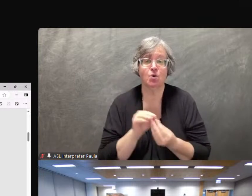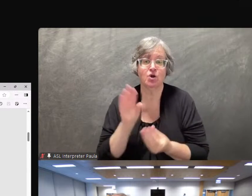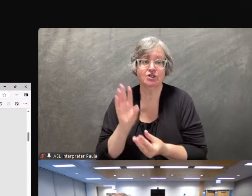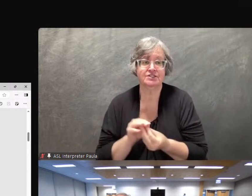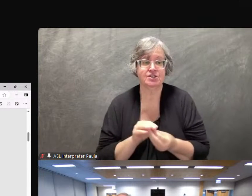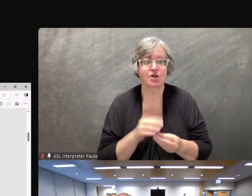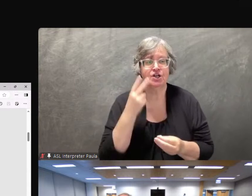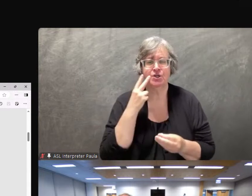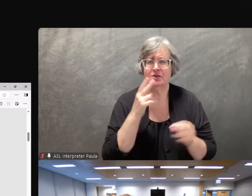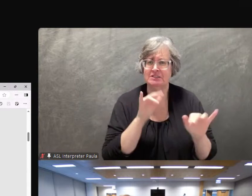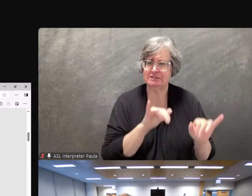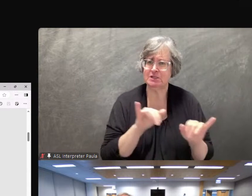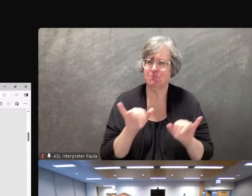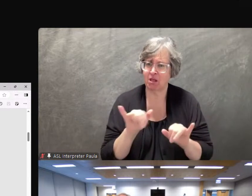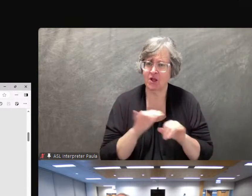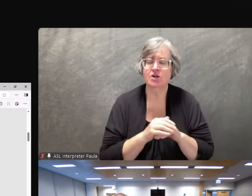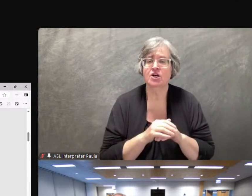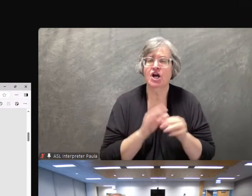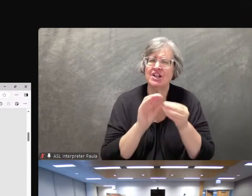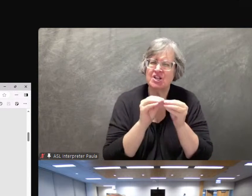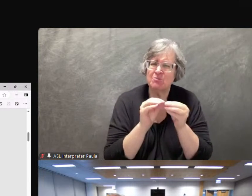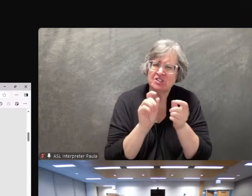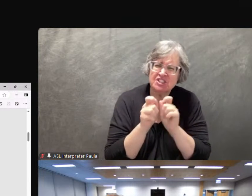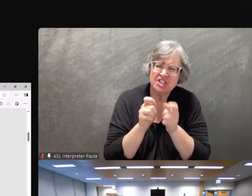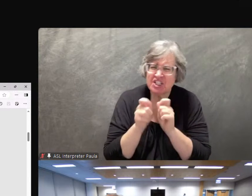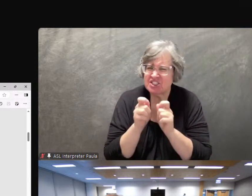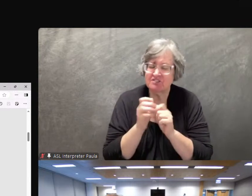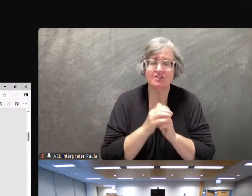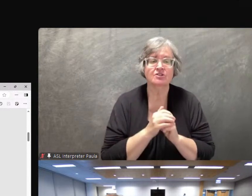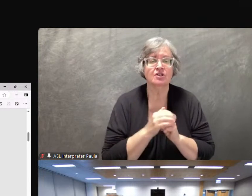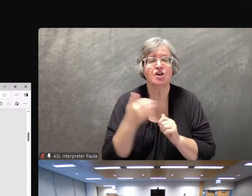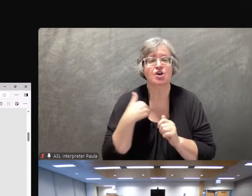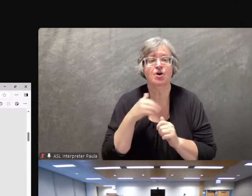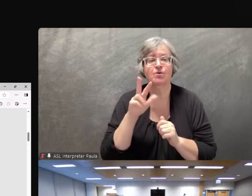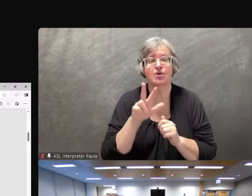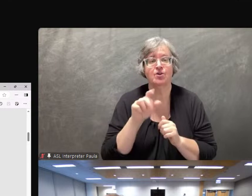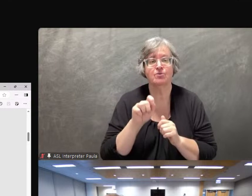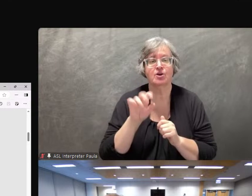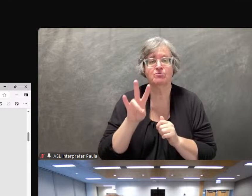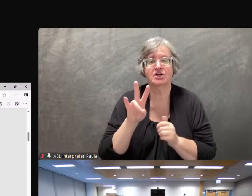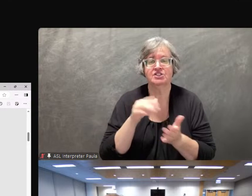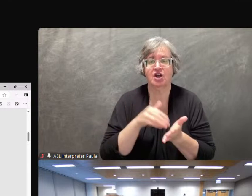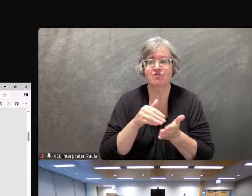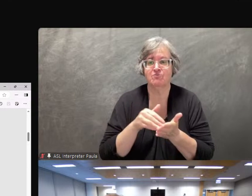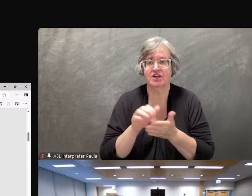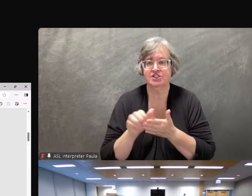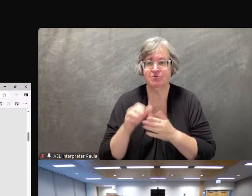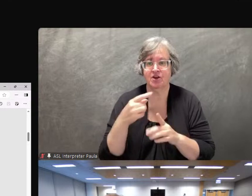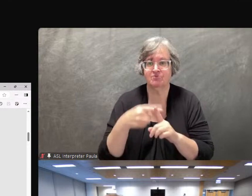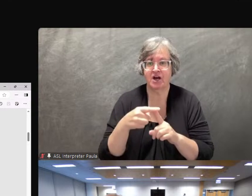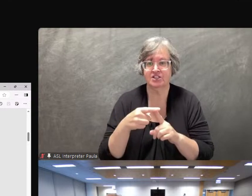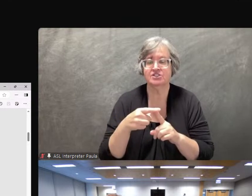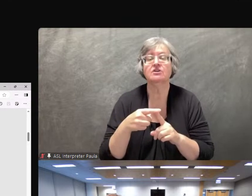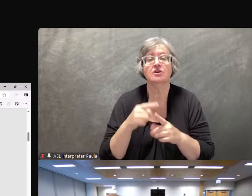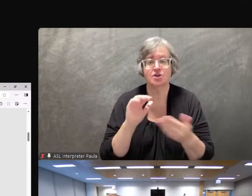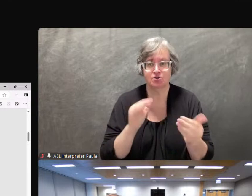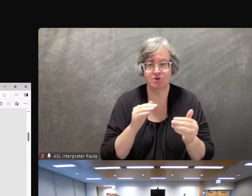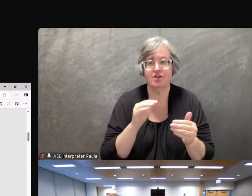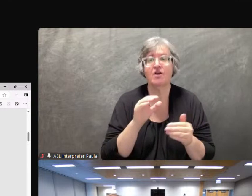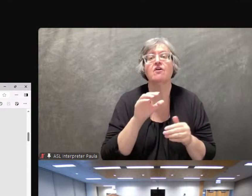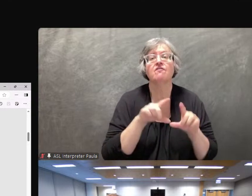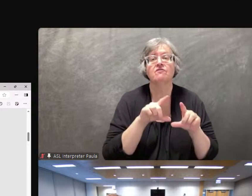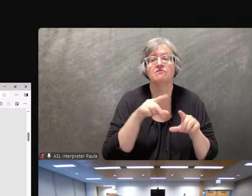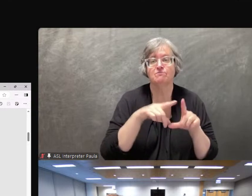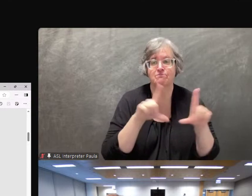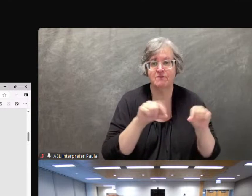You'll see a similar story. The numbers change a little bit. You'll see that we have a $3.7 million positive variance on fare and pass total.